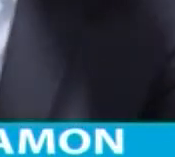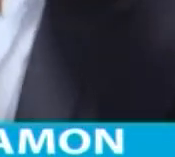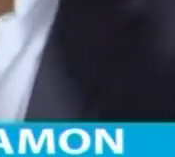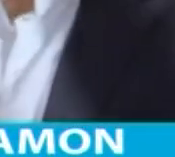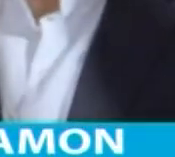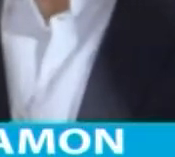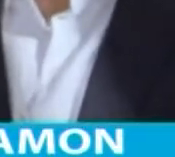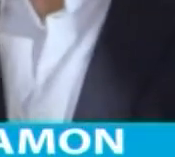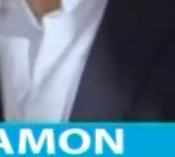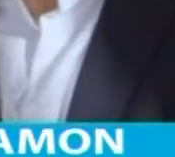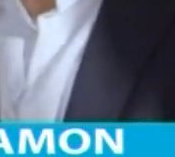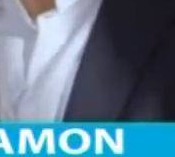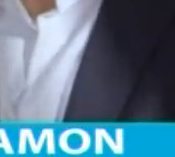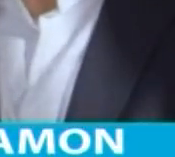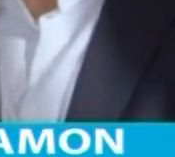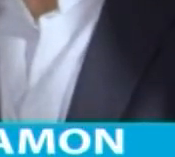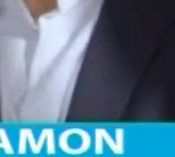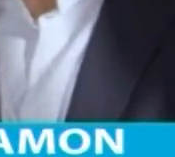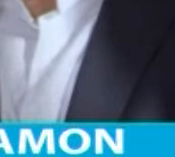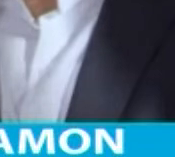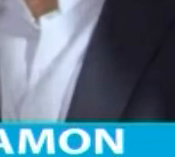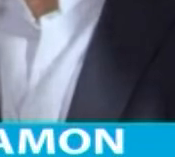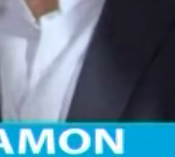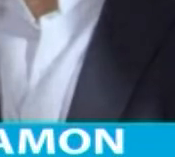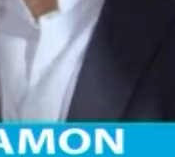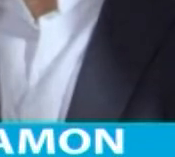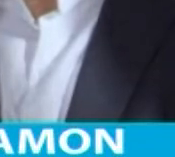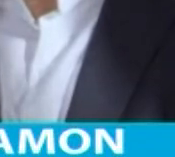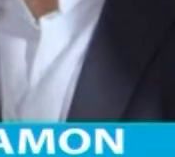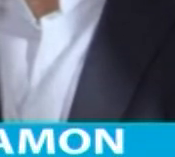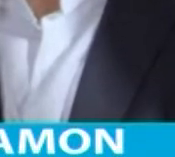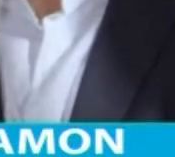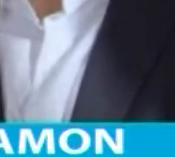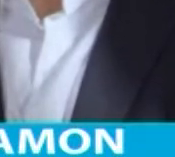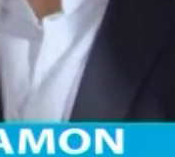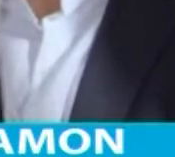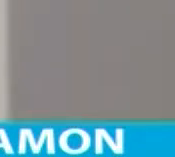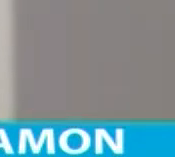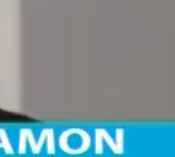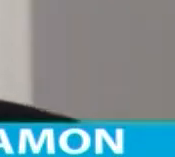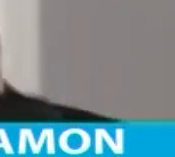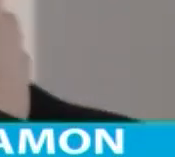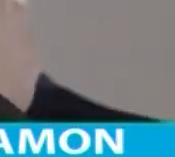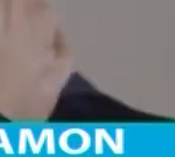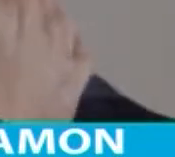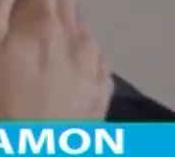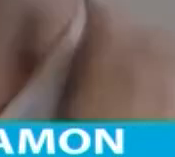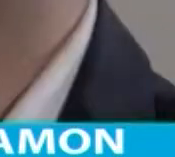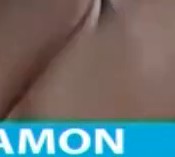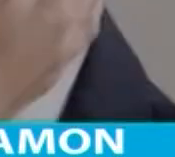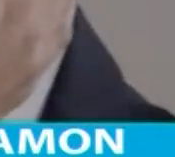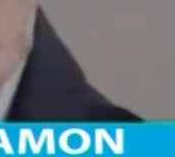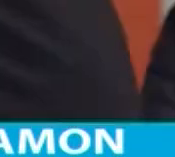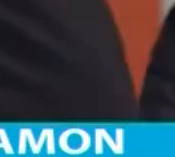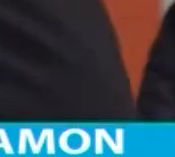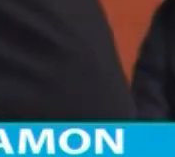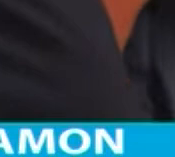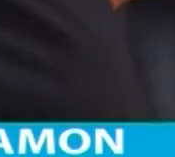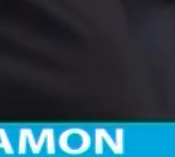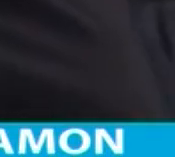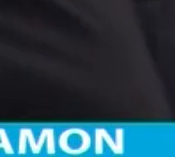Oh, my darling. Are you okay? Yes, Mom. Did they hurt you? A little bit, but I'm okay. Don't you worry,